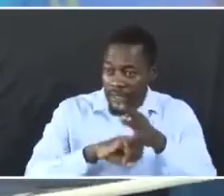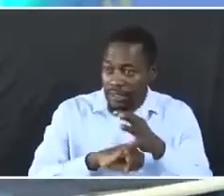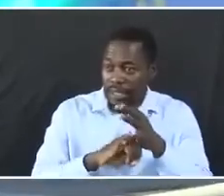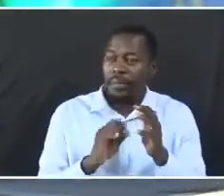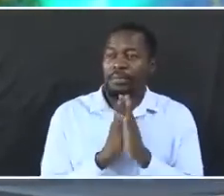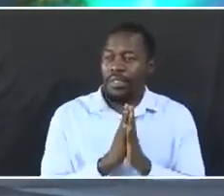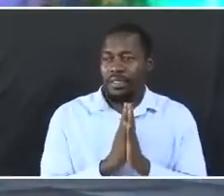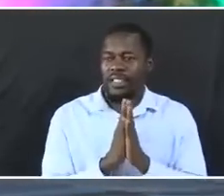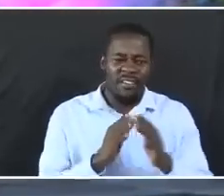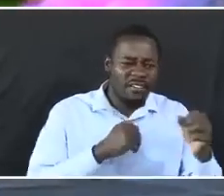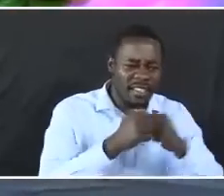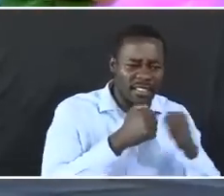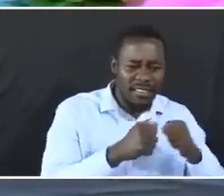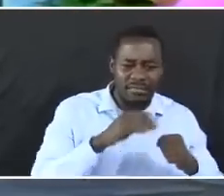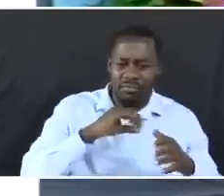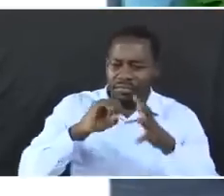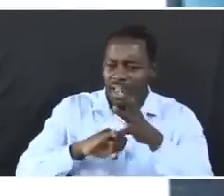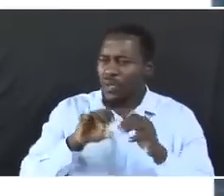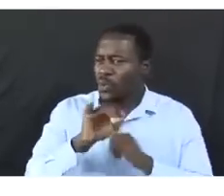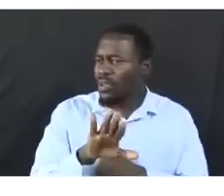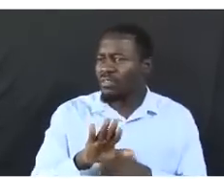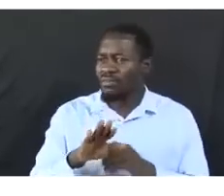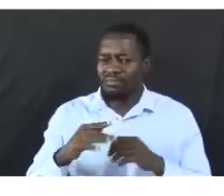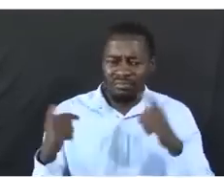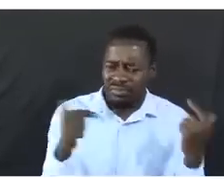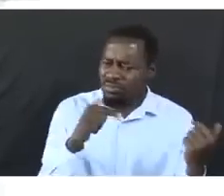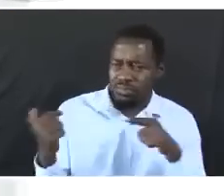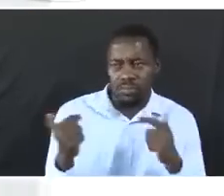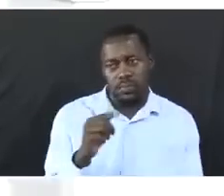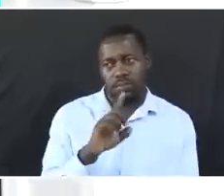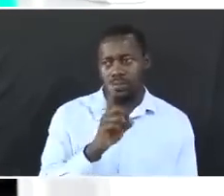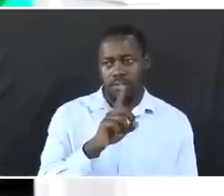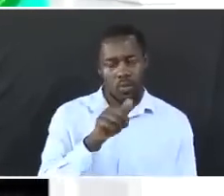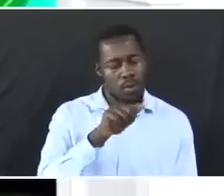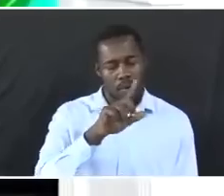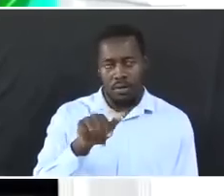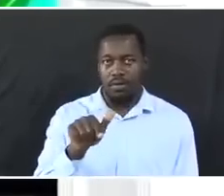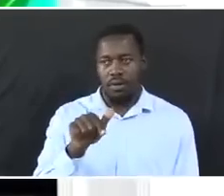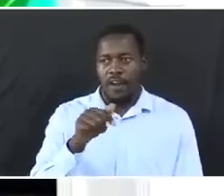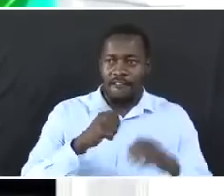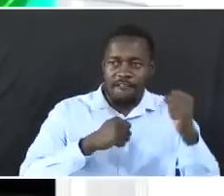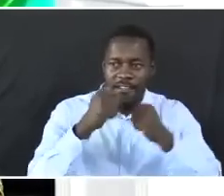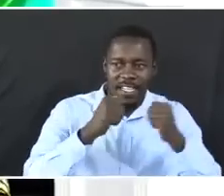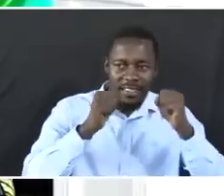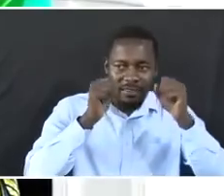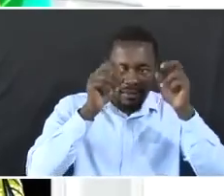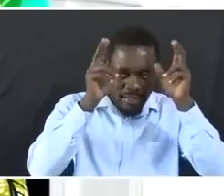spouse. Fight the power that actuates your spouse.